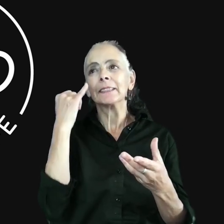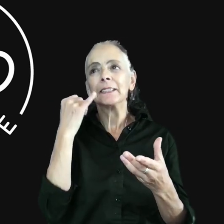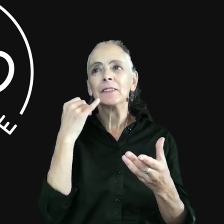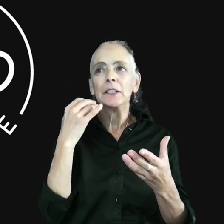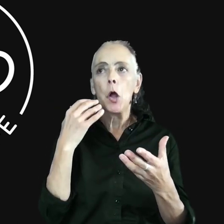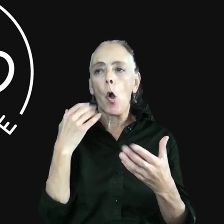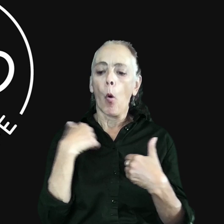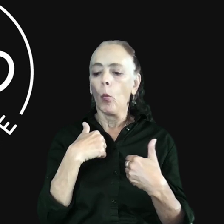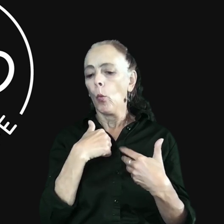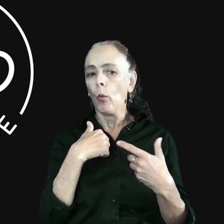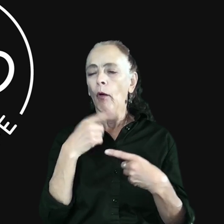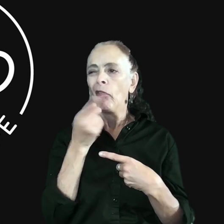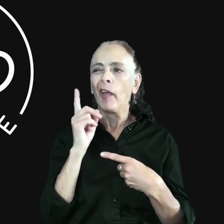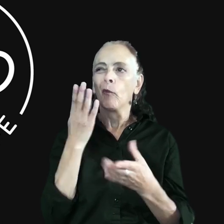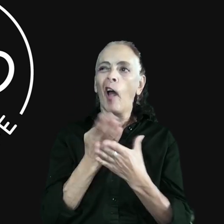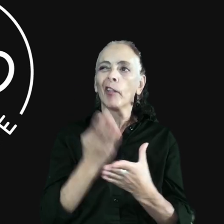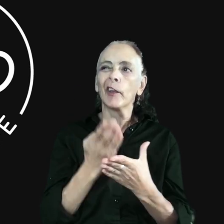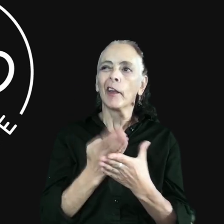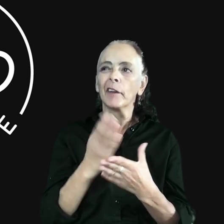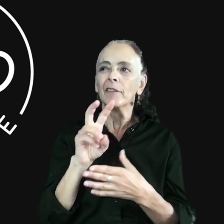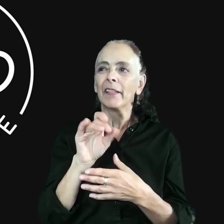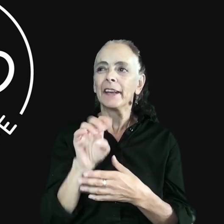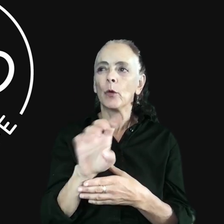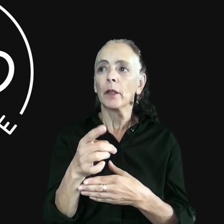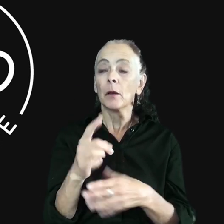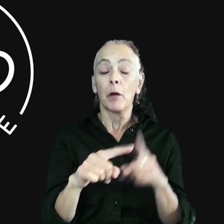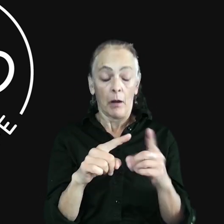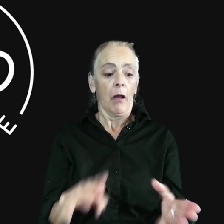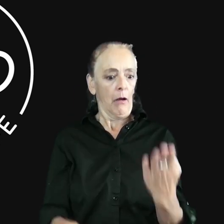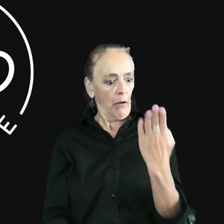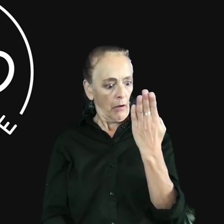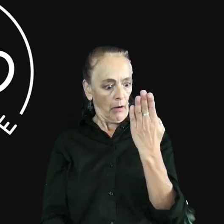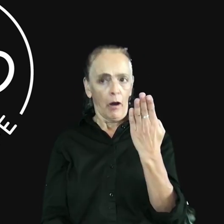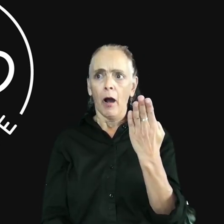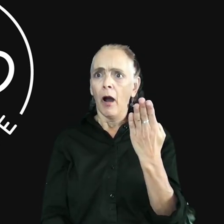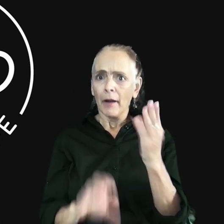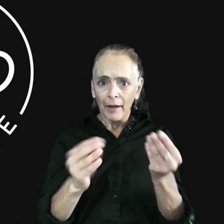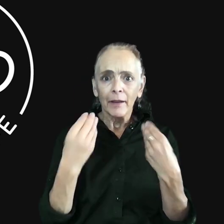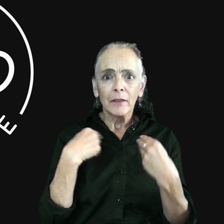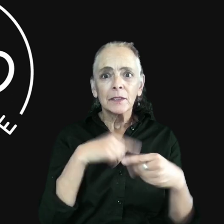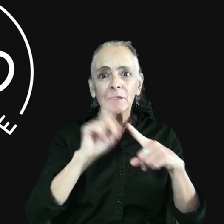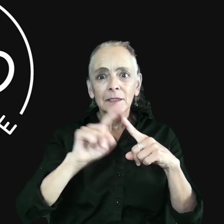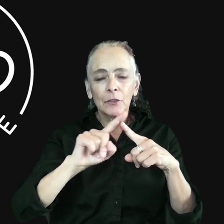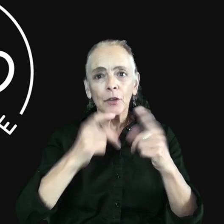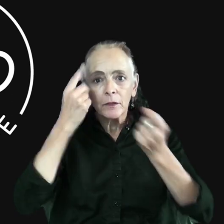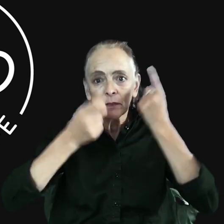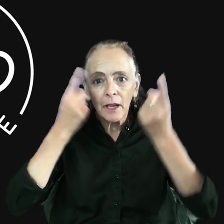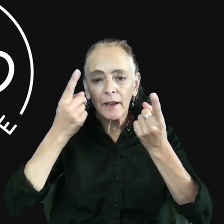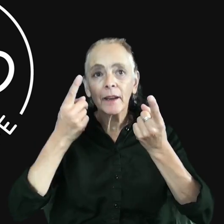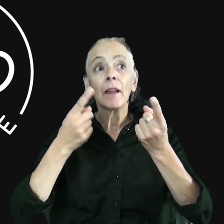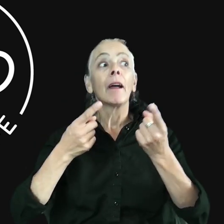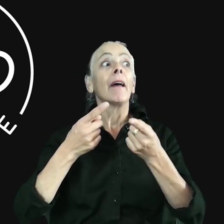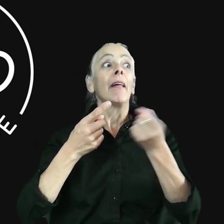validator thing probably the validator thing by the way and then they say oh but they can actually bring us different kind of insight and once they